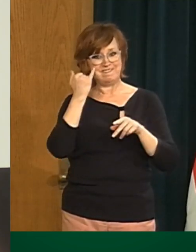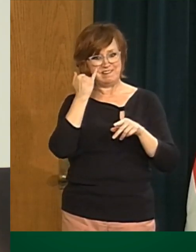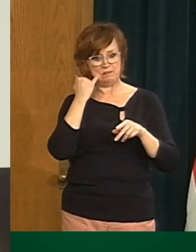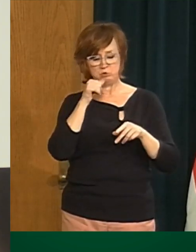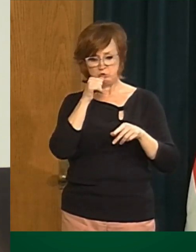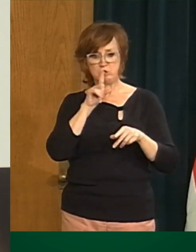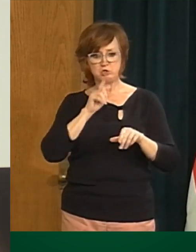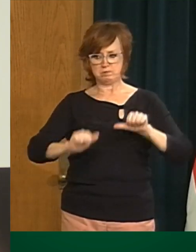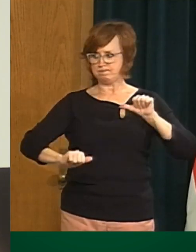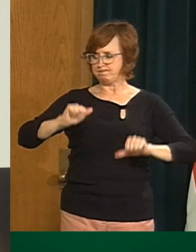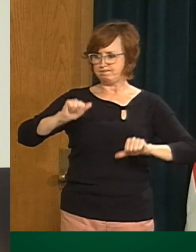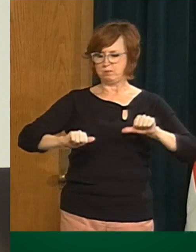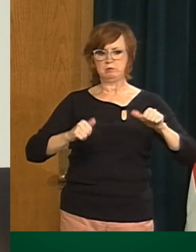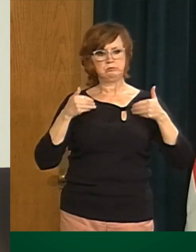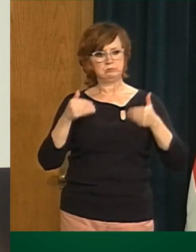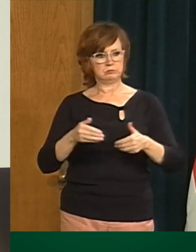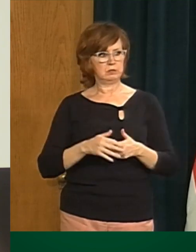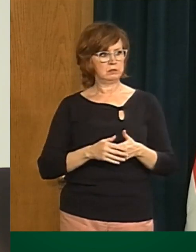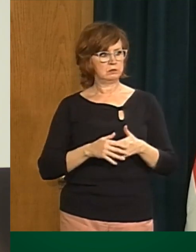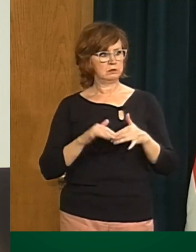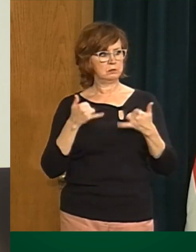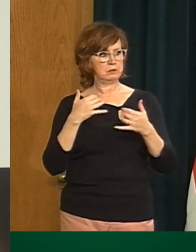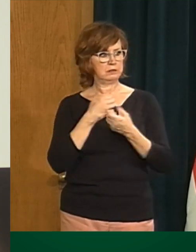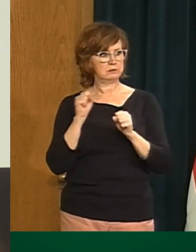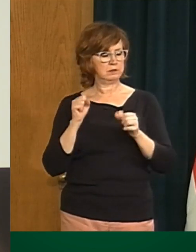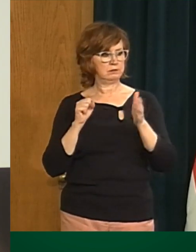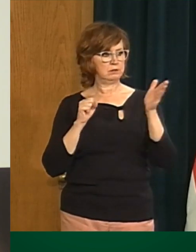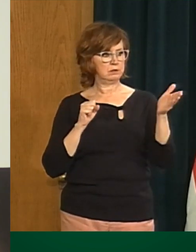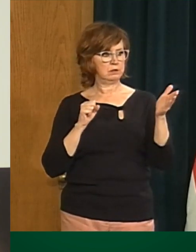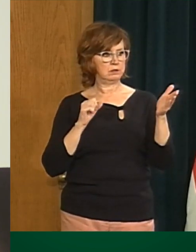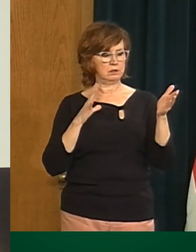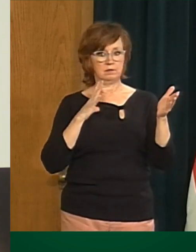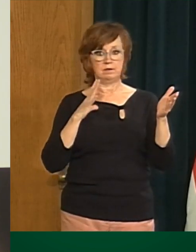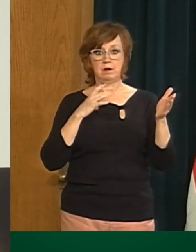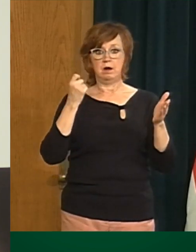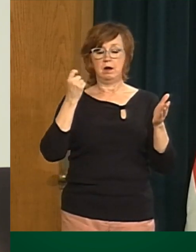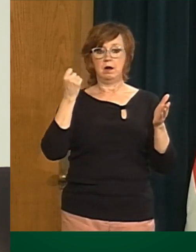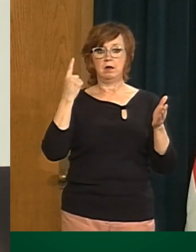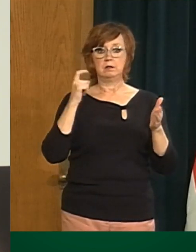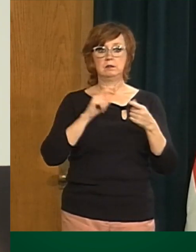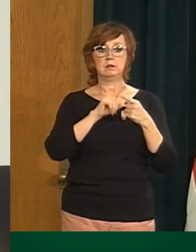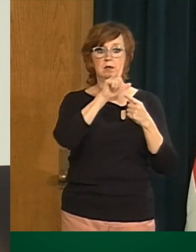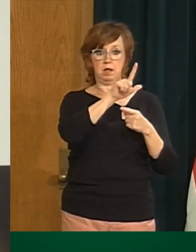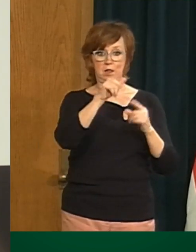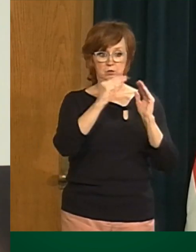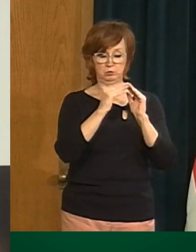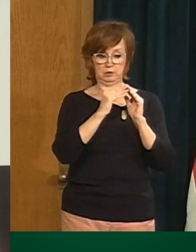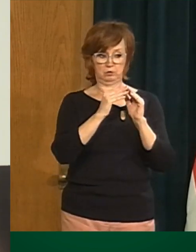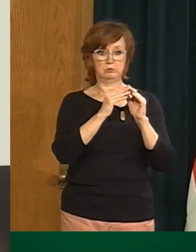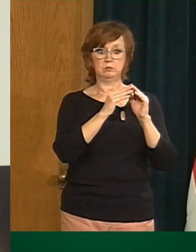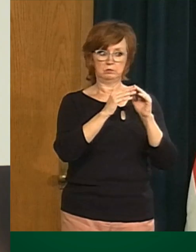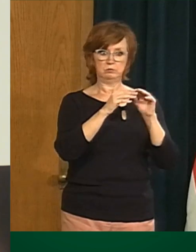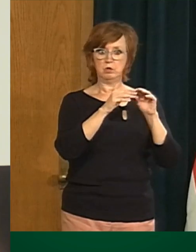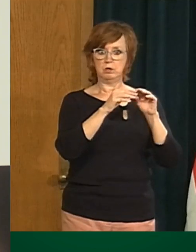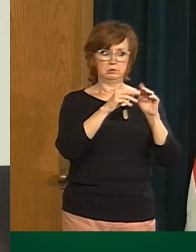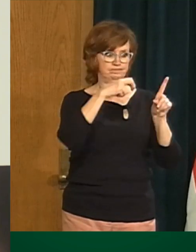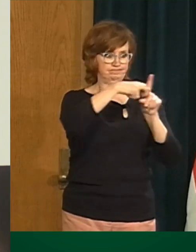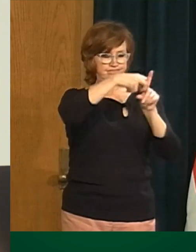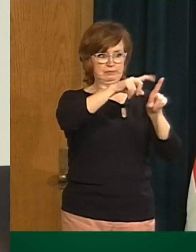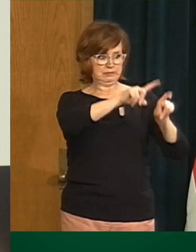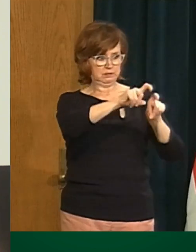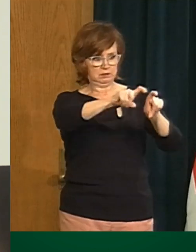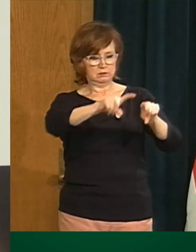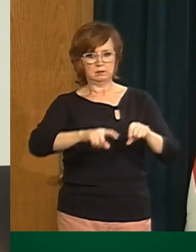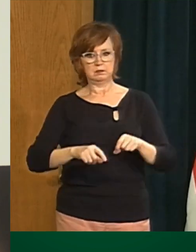Follow up, Arthur? But why not take the strategy that has worked well in Loche to turn up some of these hidden cases, things